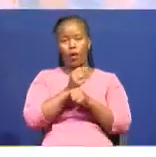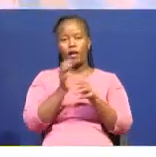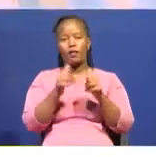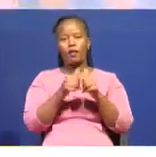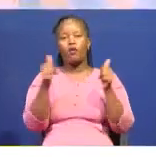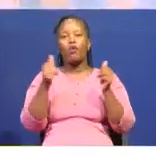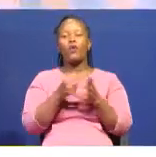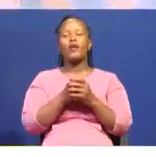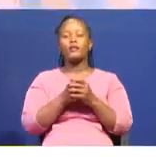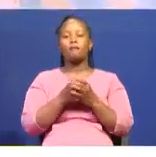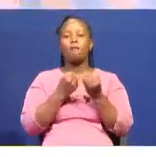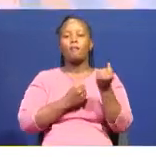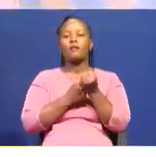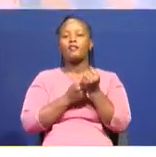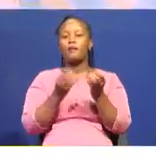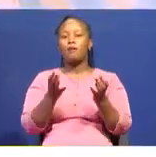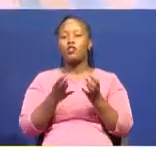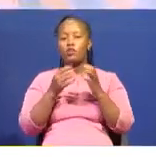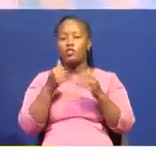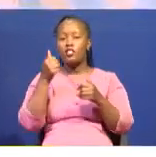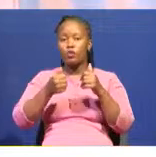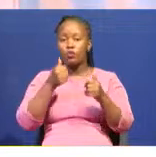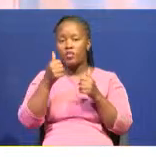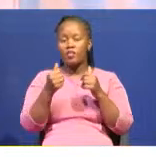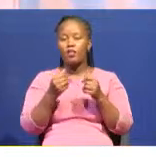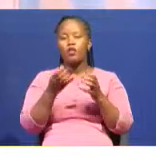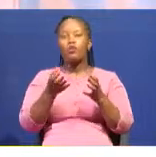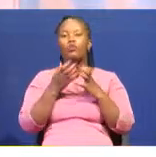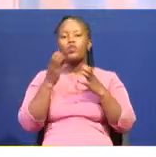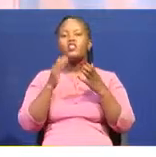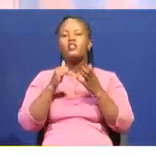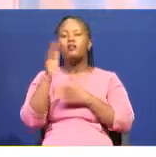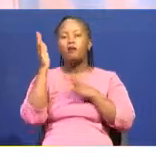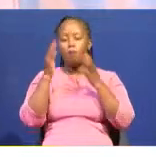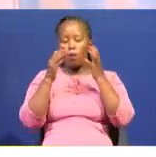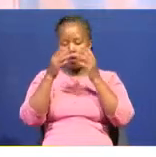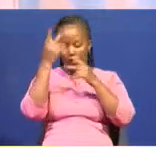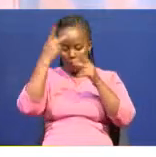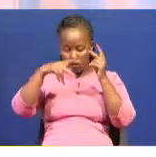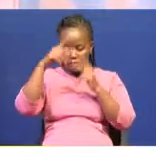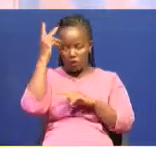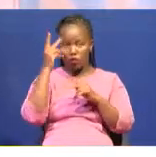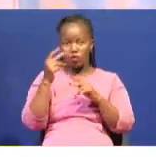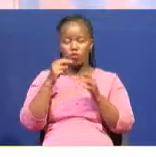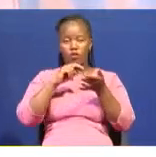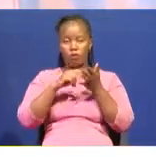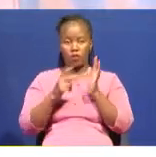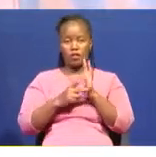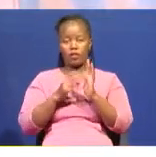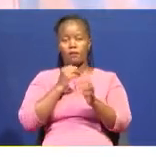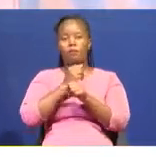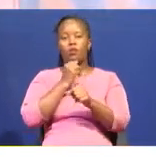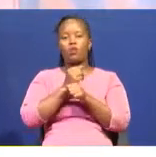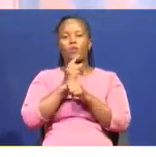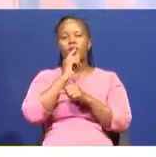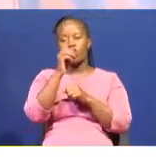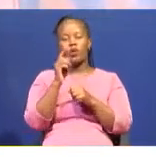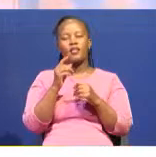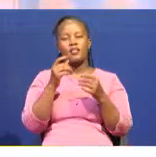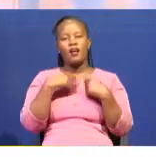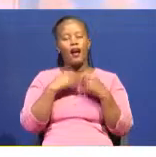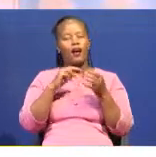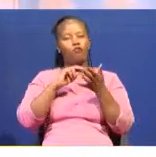is probably we need more professionals in this particular project so that we can be able to make something that is very